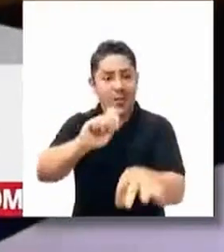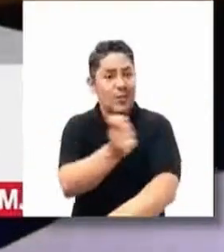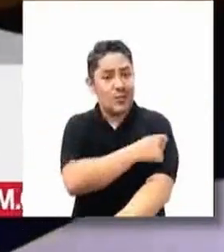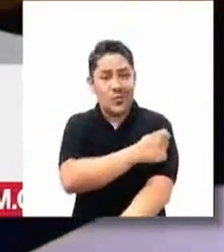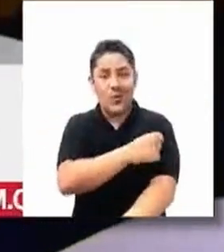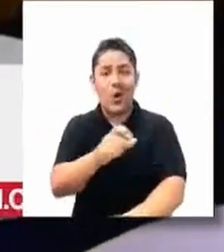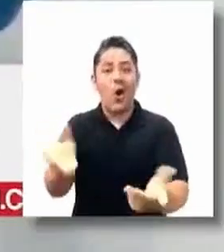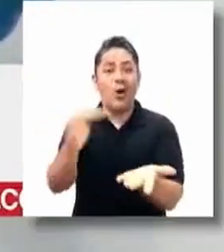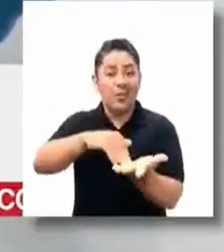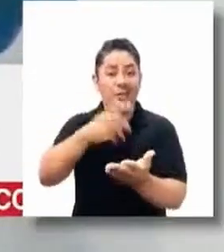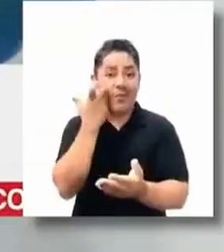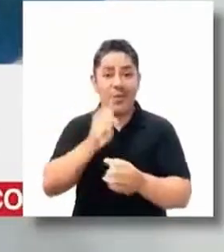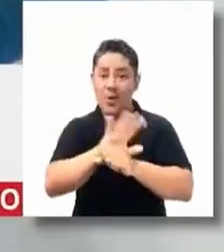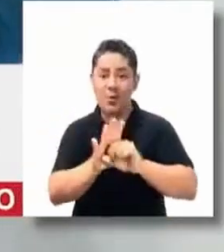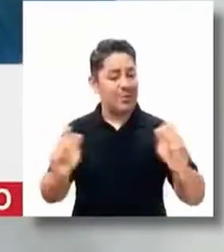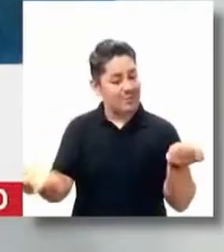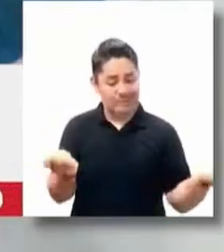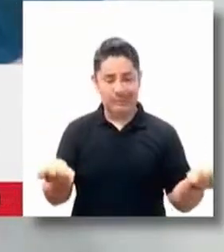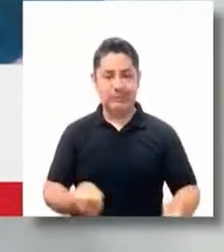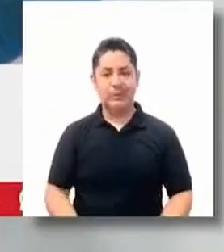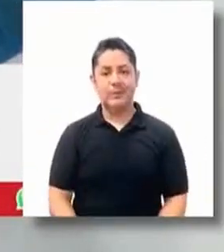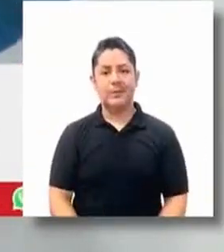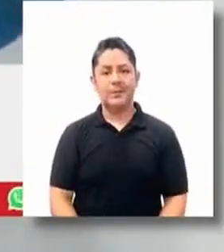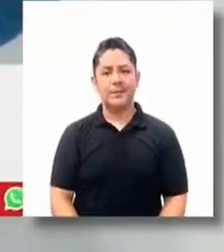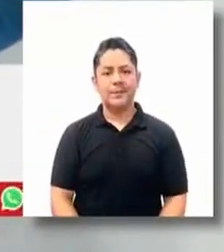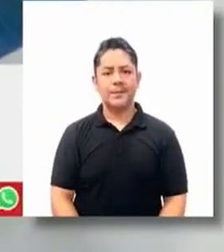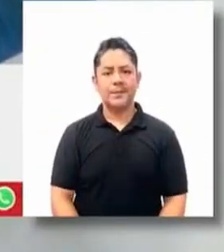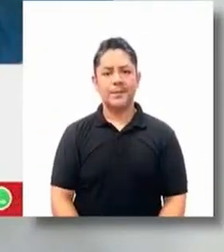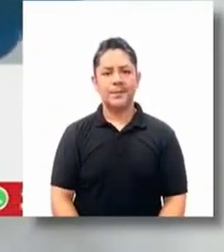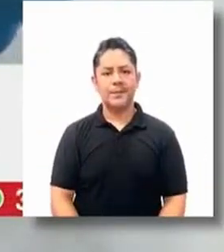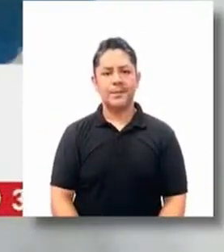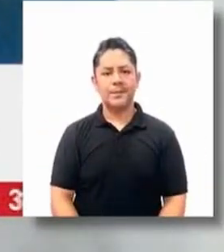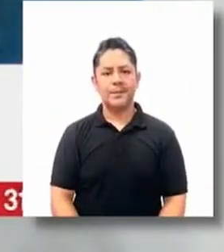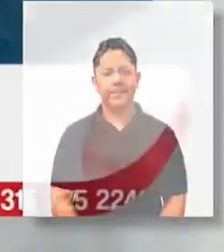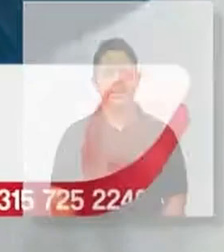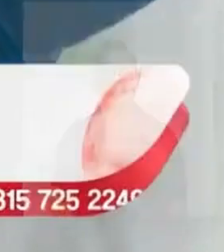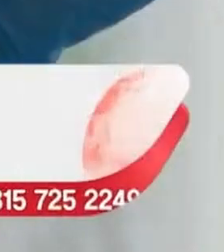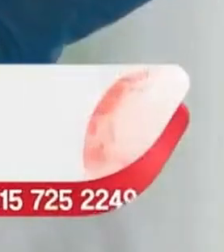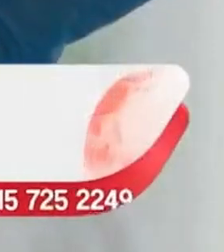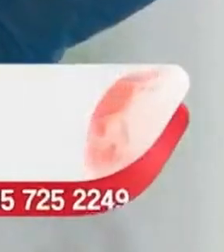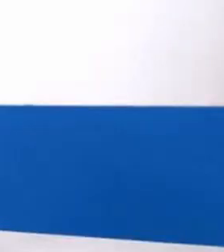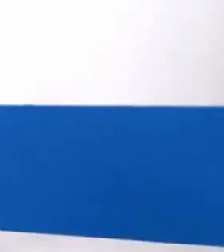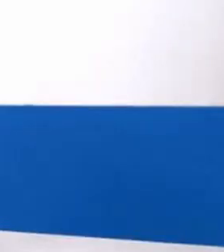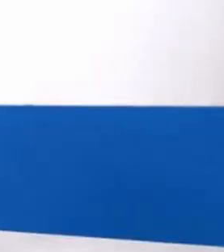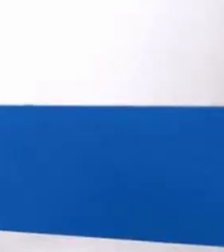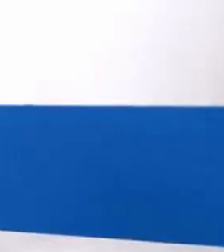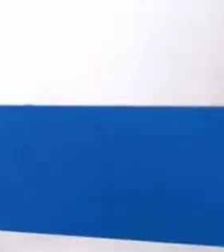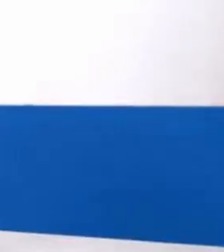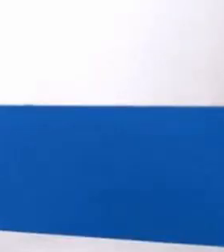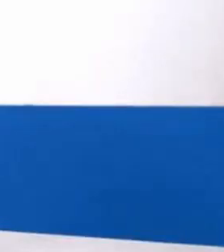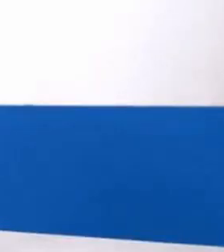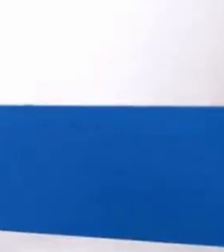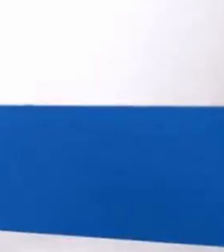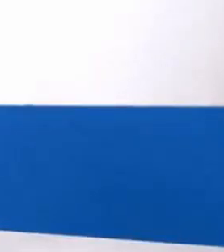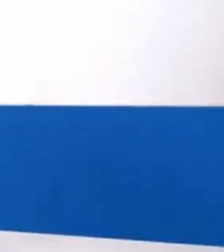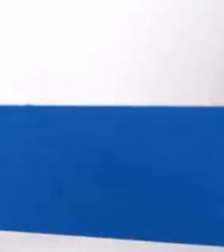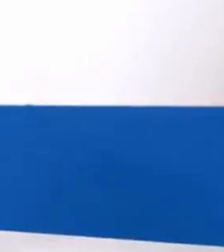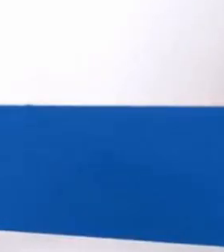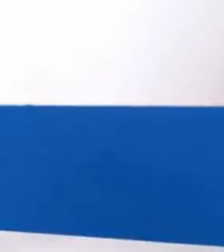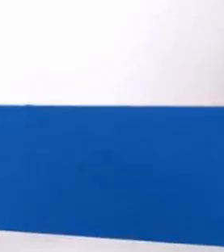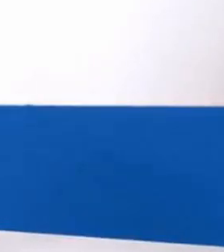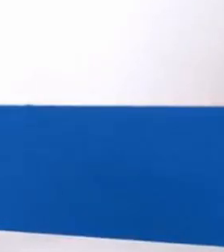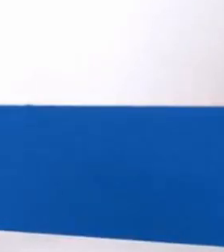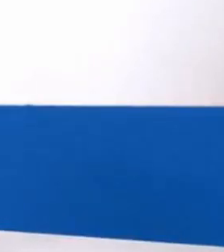these campaigns seek to avoid a resurgence within the academic institutions. I know it's time for sport news with